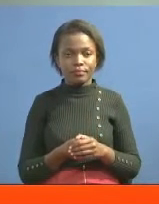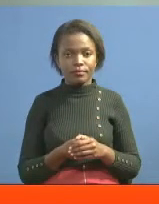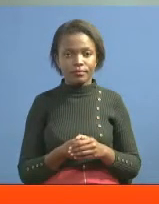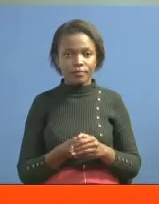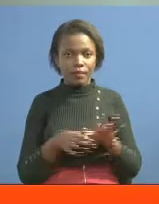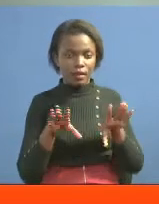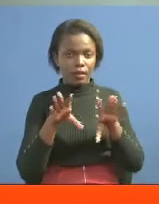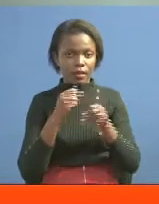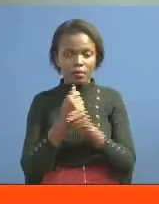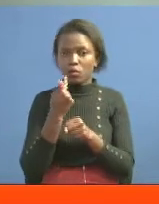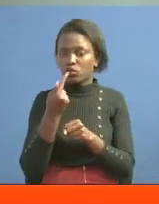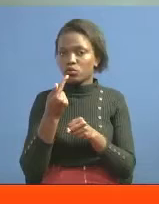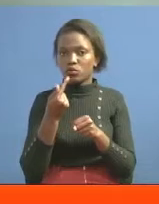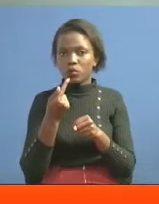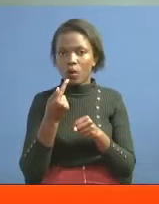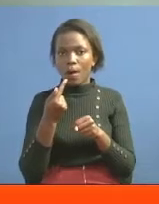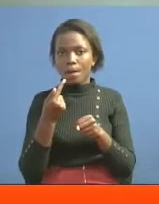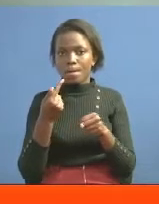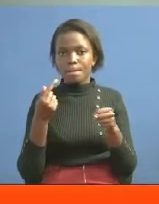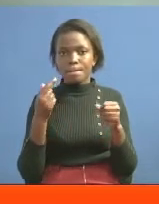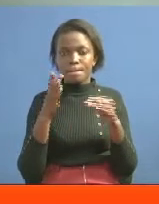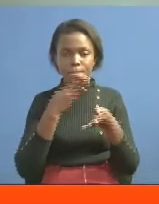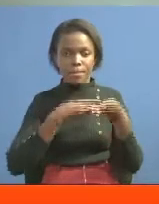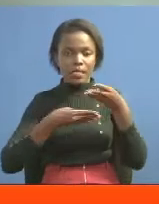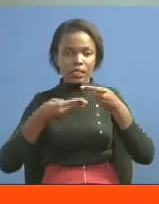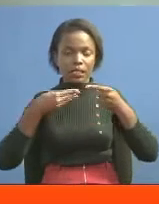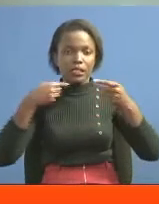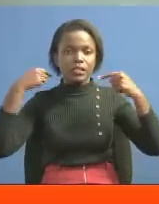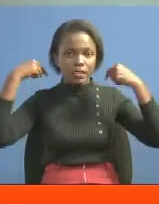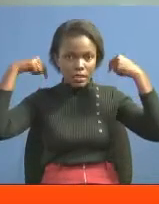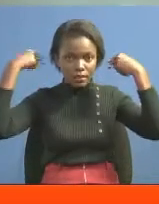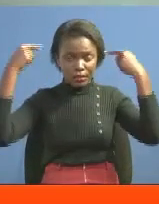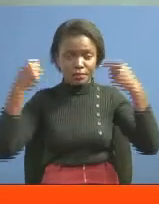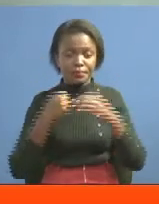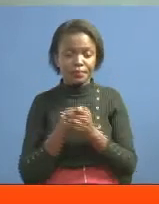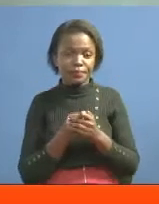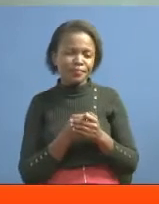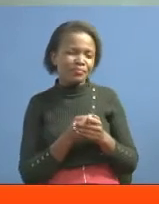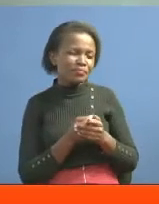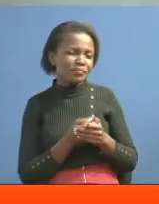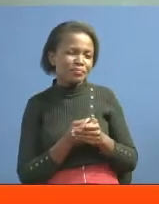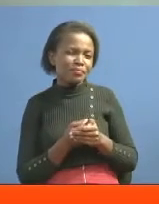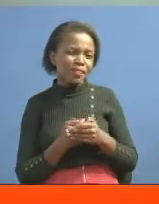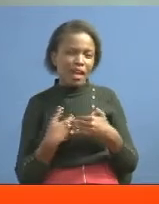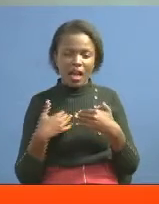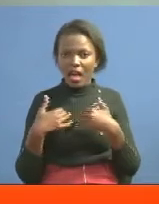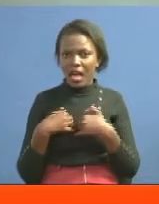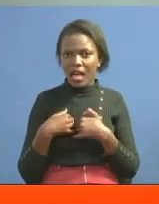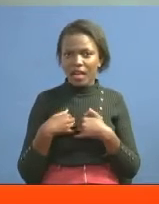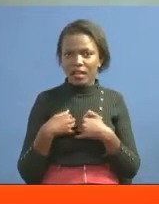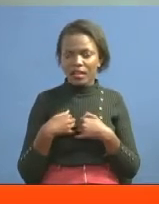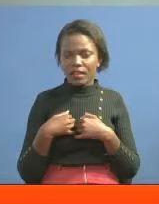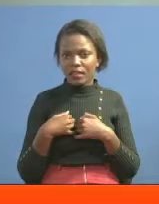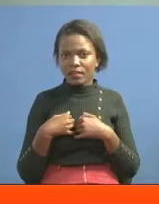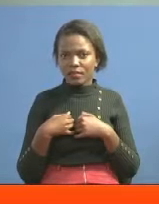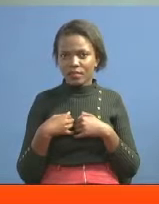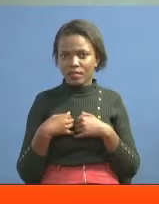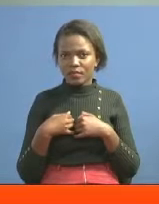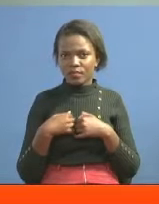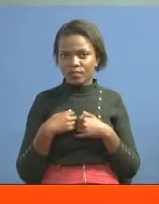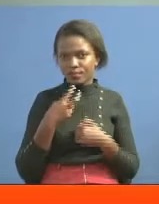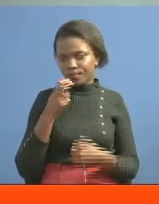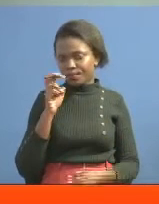sure their businesses really succeed before they close down, even in the midst of challenges. We have seen you